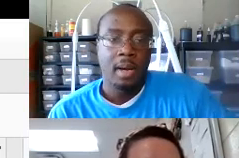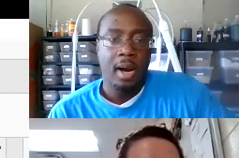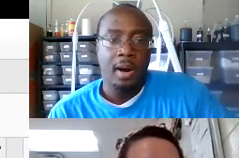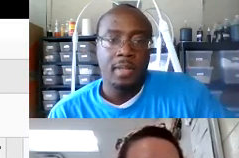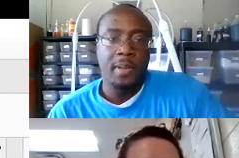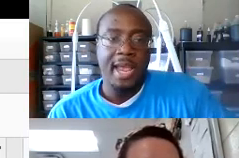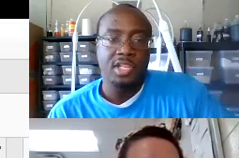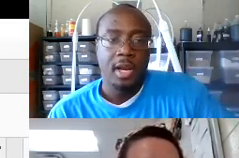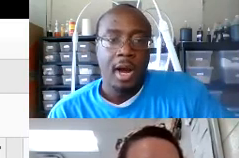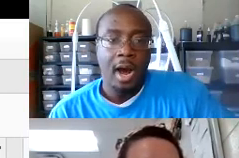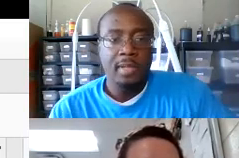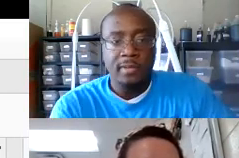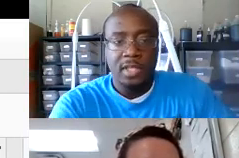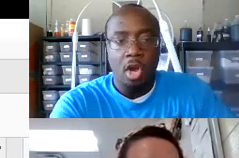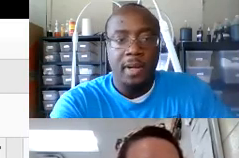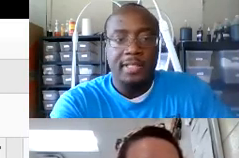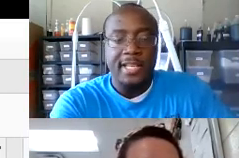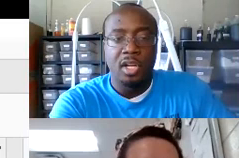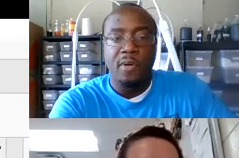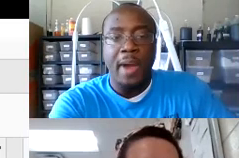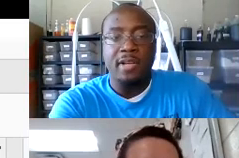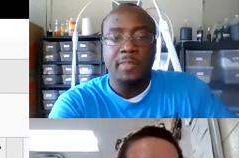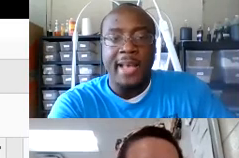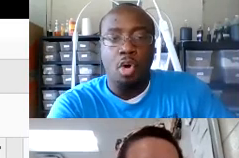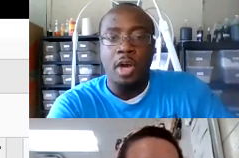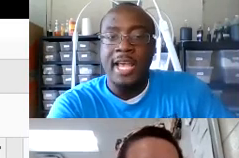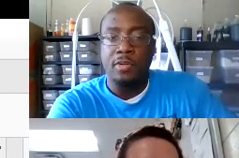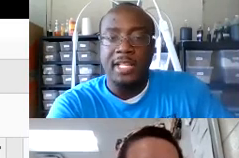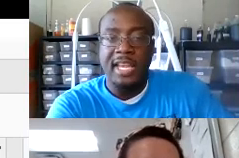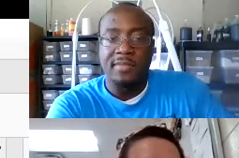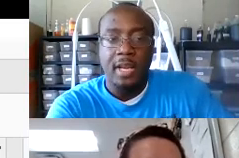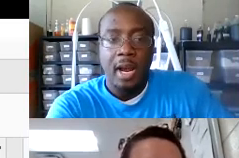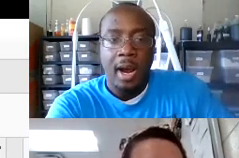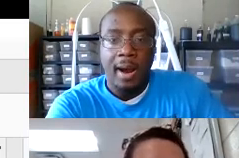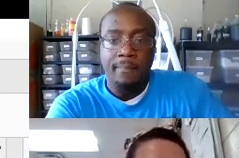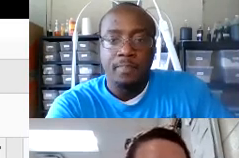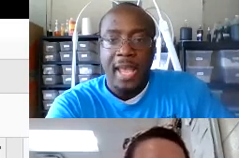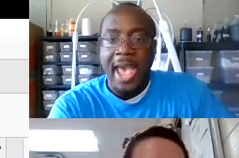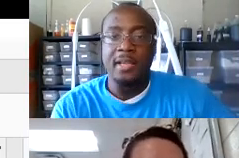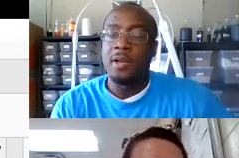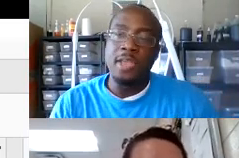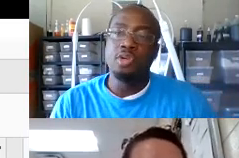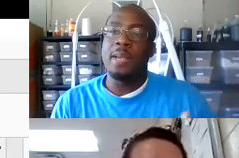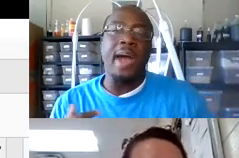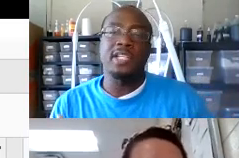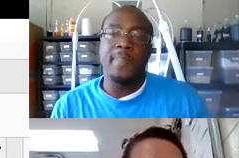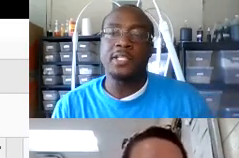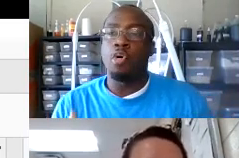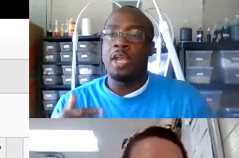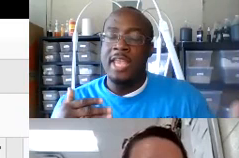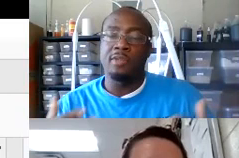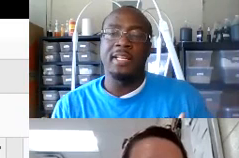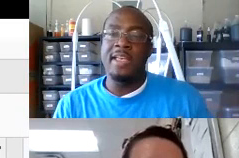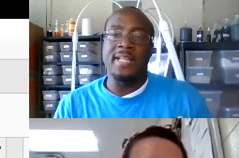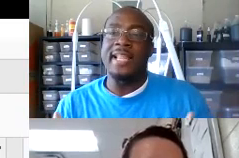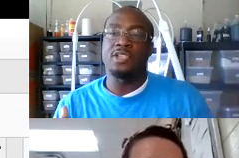about the pH. The third bullet says, look for brown spots or yellowing leaves. And when you see brown spots